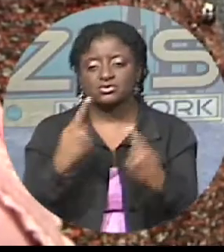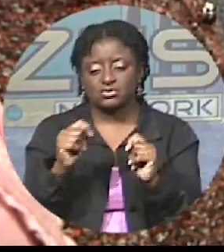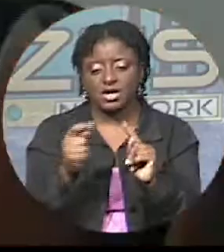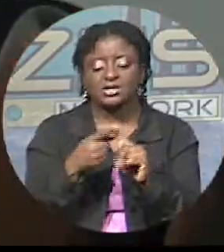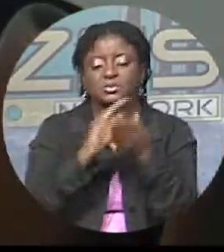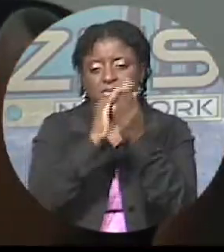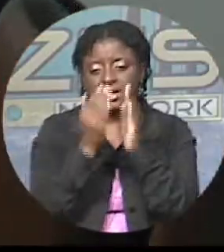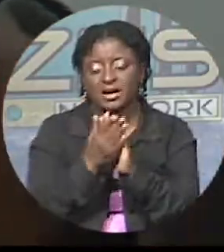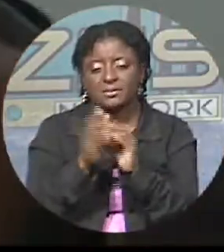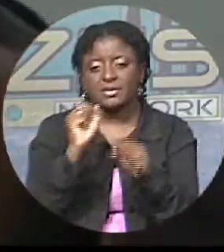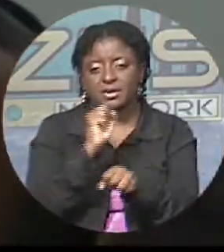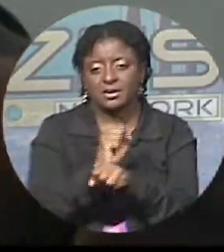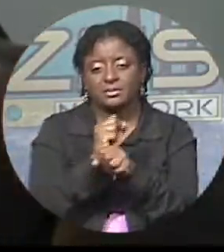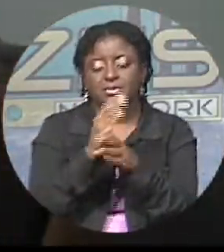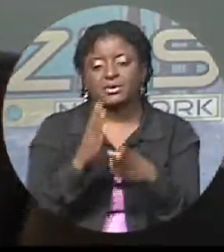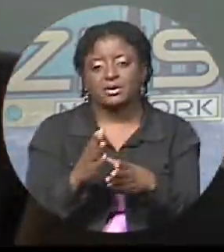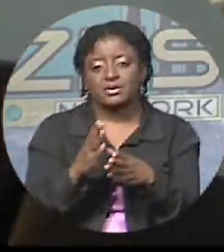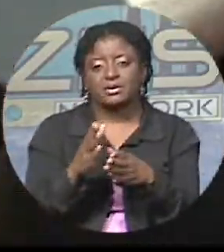special pocket.